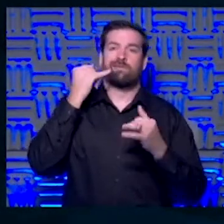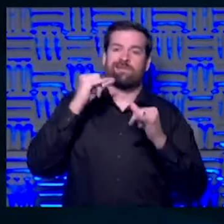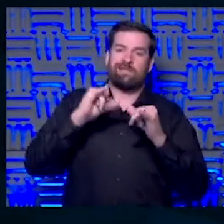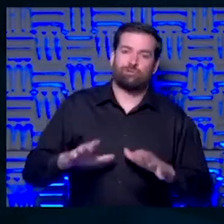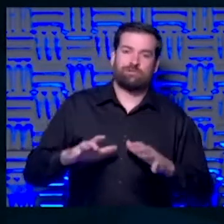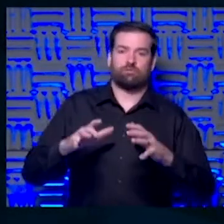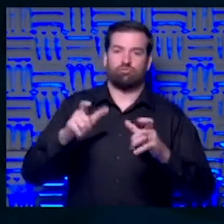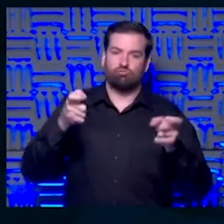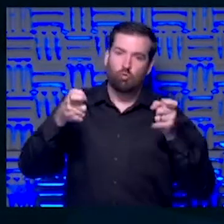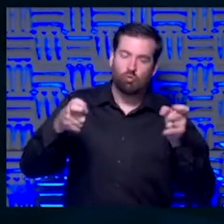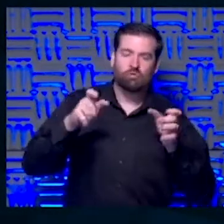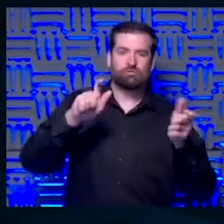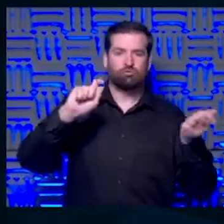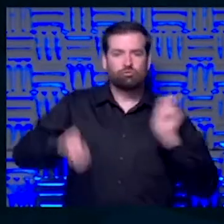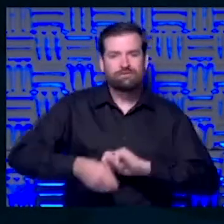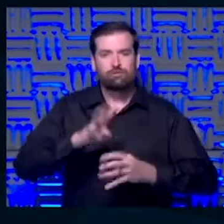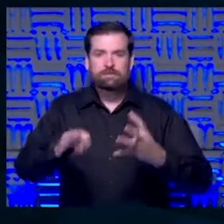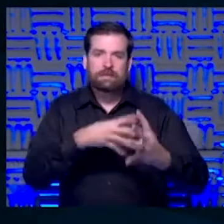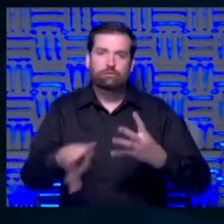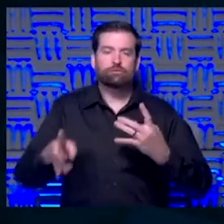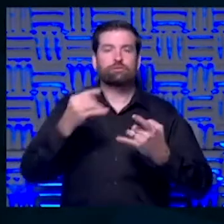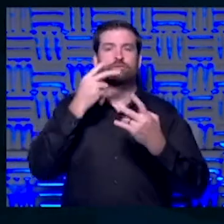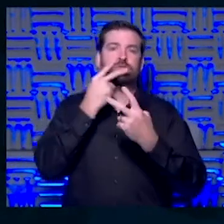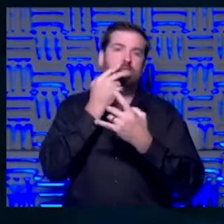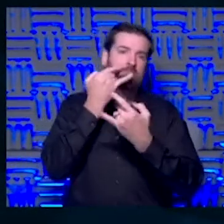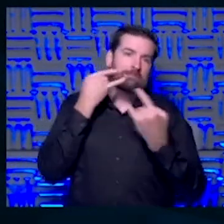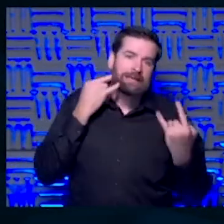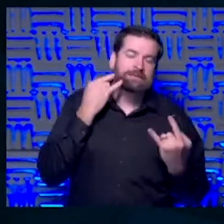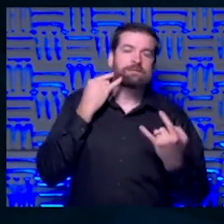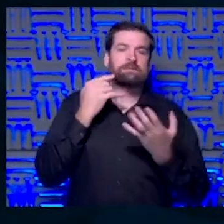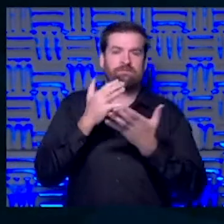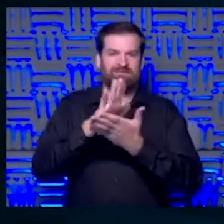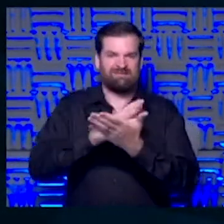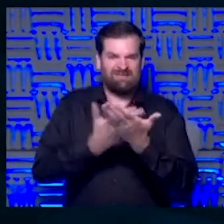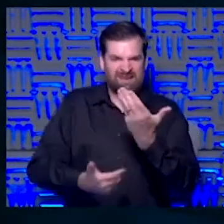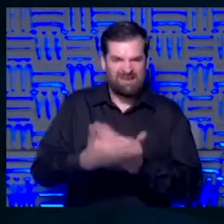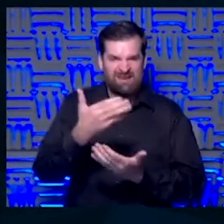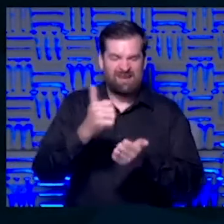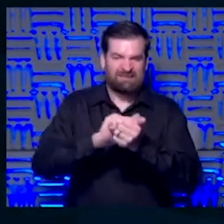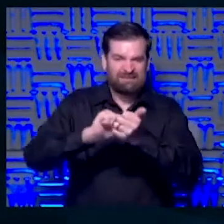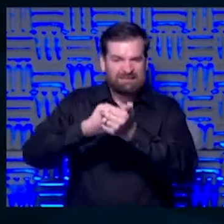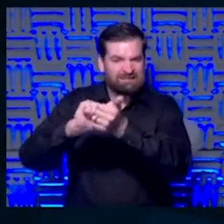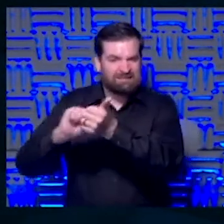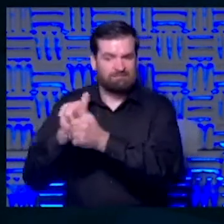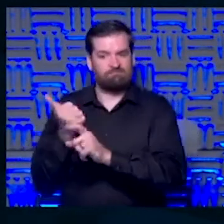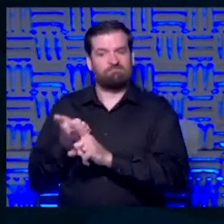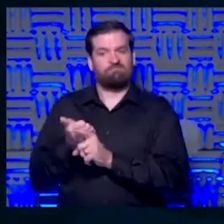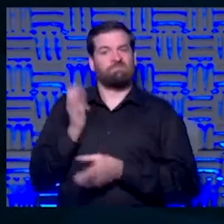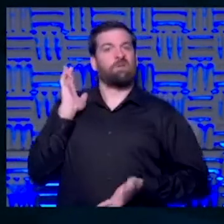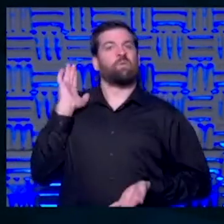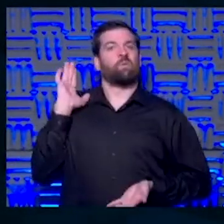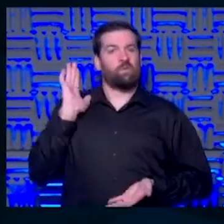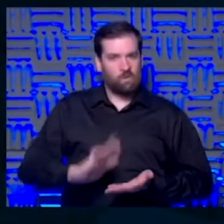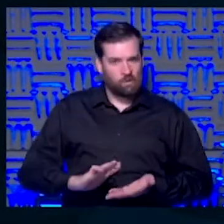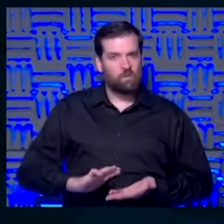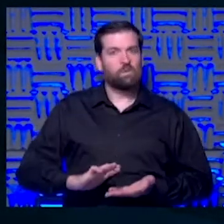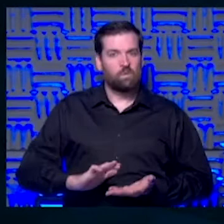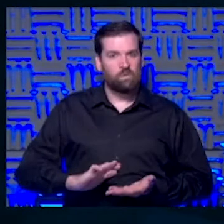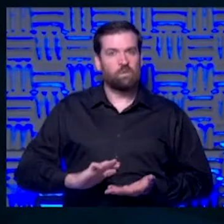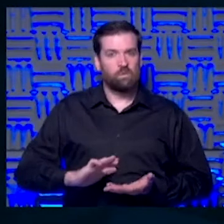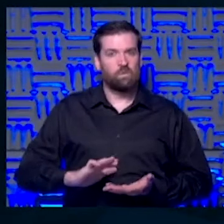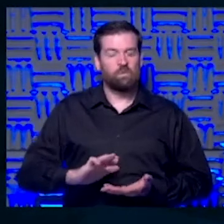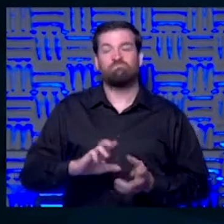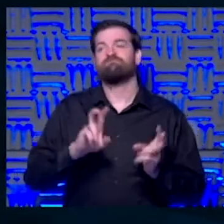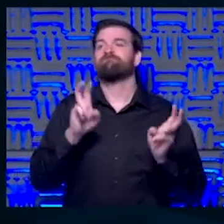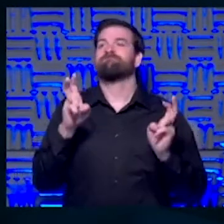distancing, changing of schedules, wearing of masks, hand hygiene and the like, we know that will lessen the kind of